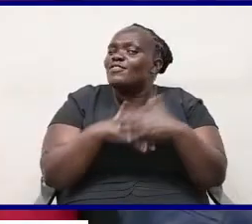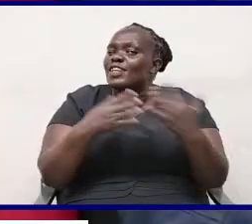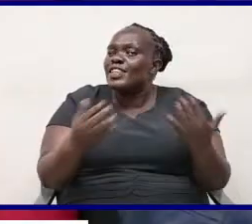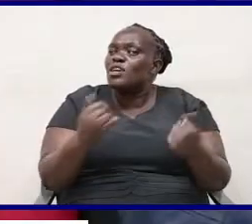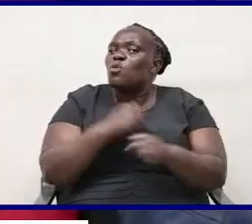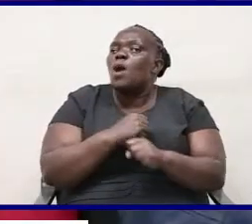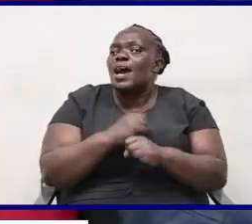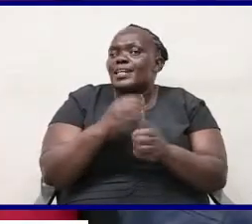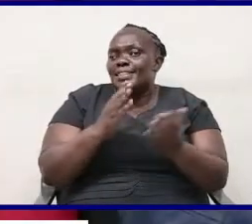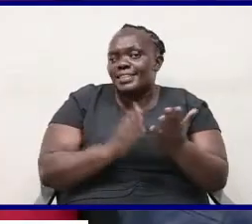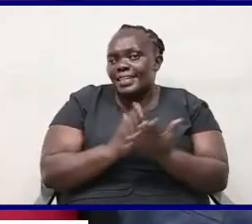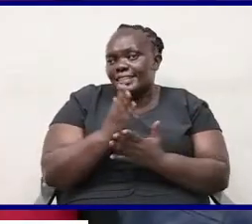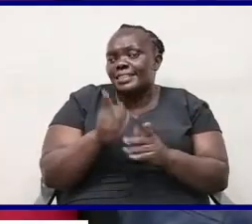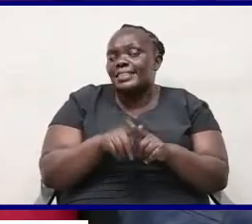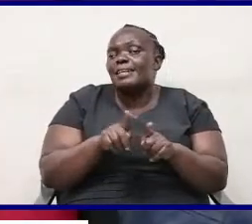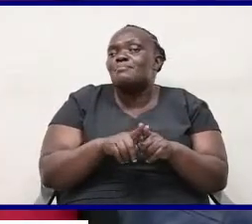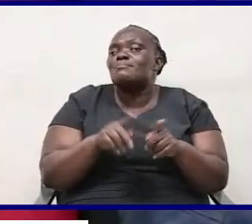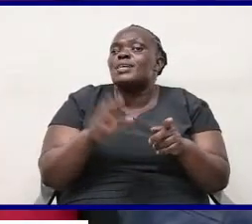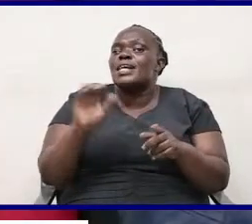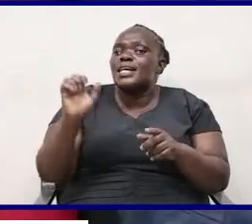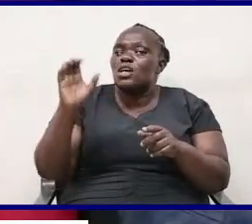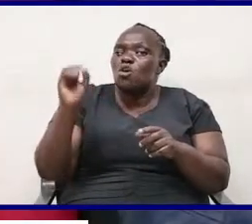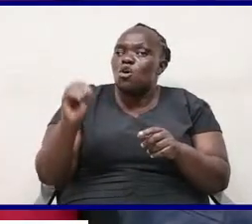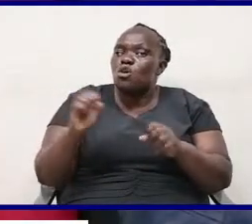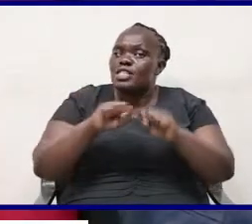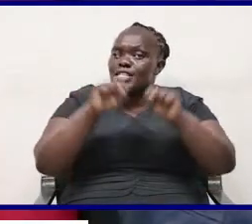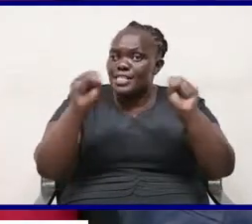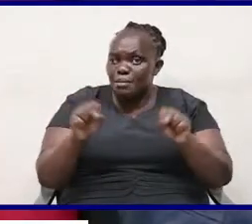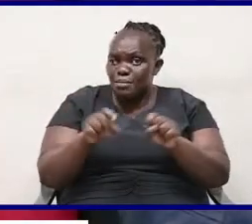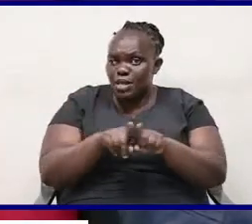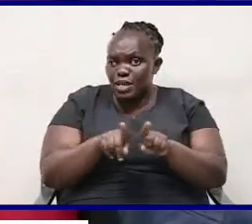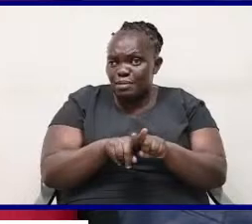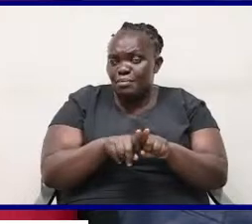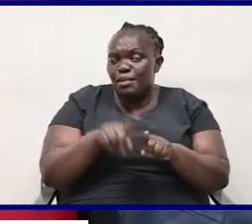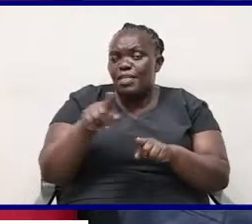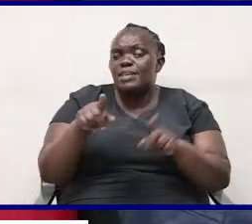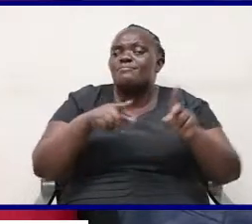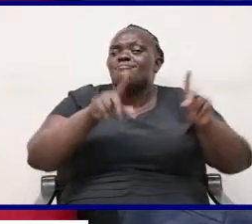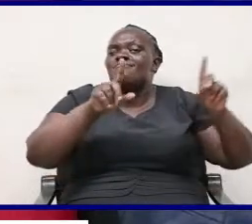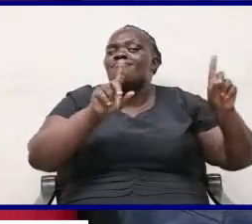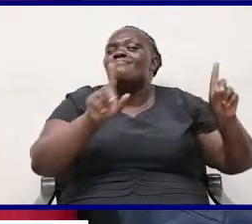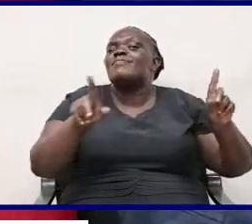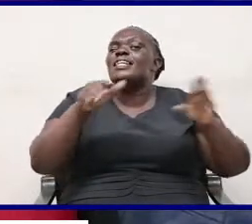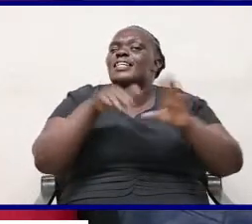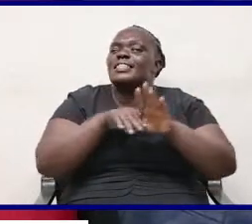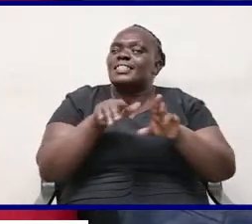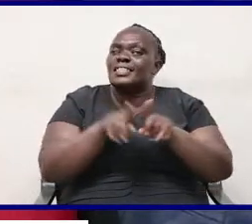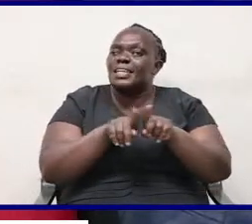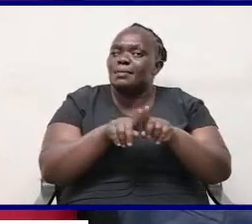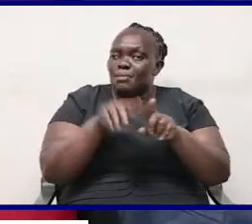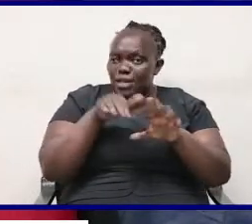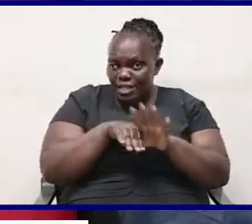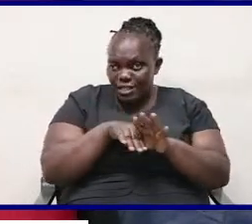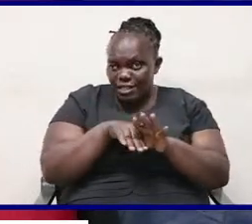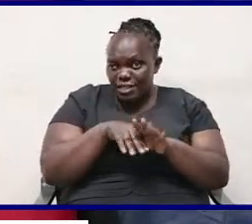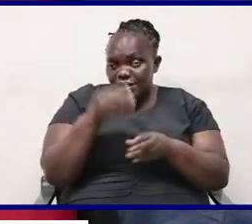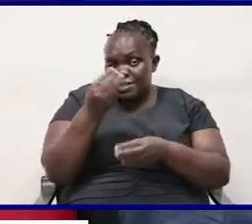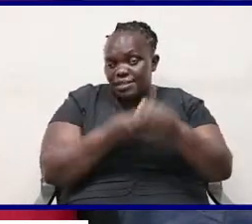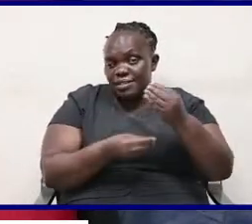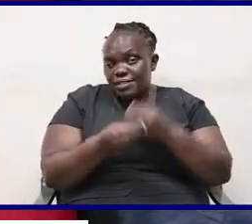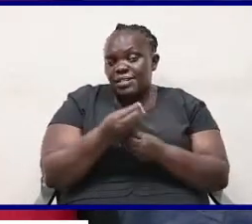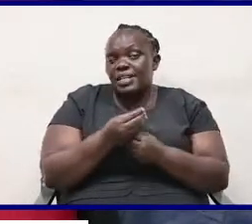works out right in terms of the infrastructure and the ecosystem. And that really propelled Morocco in terms of